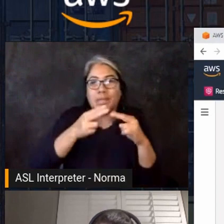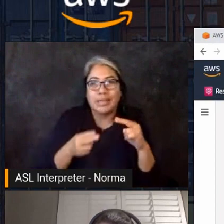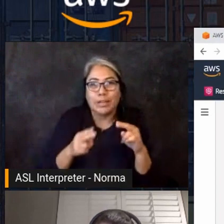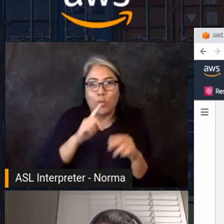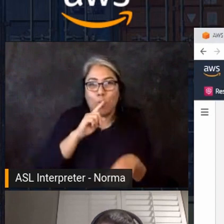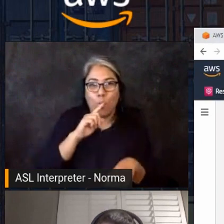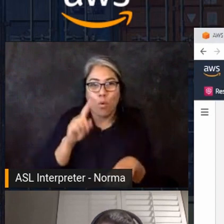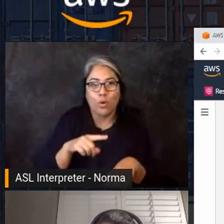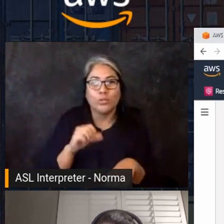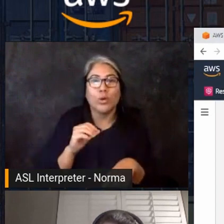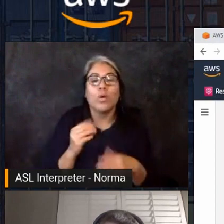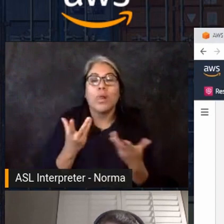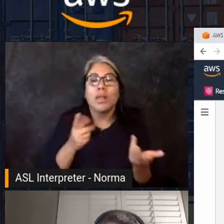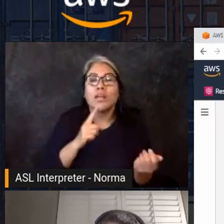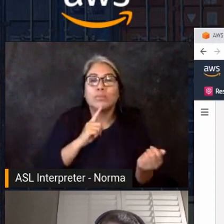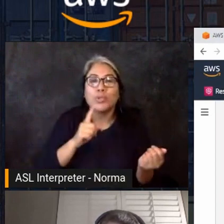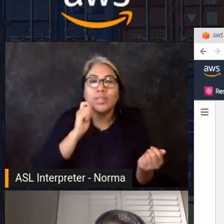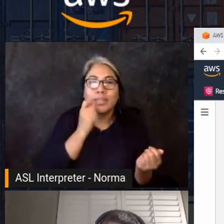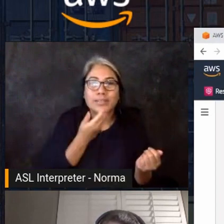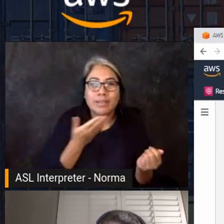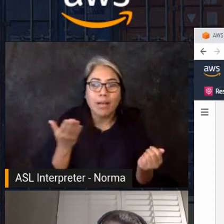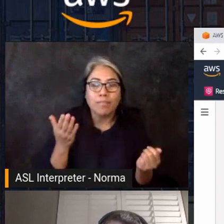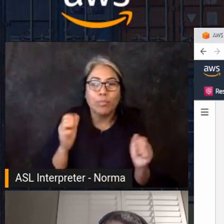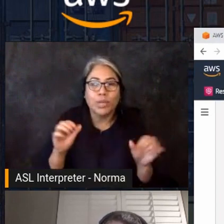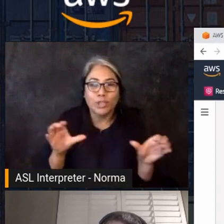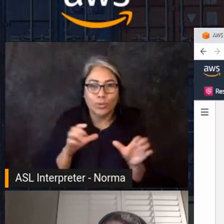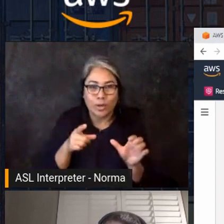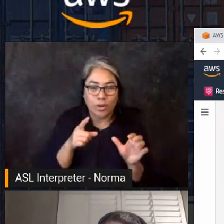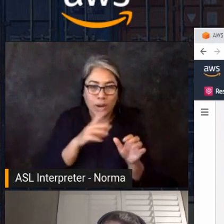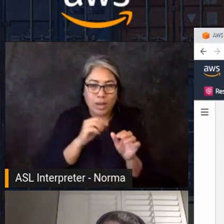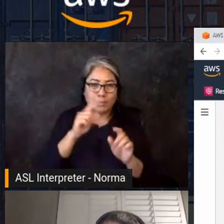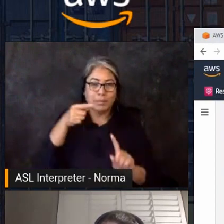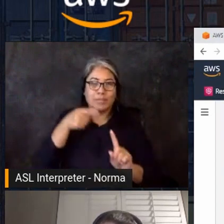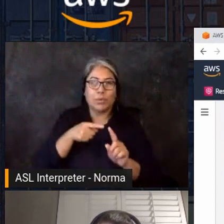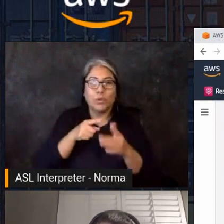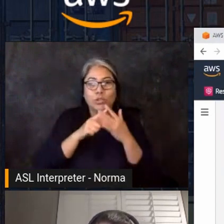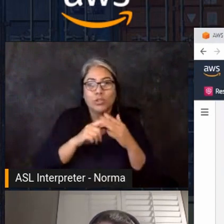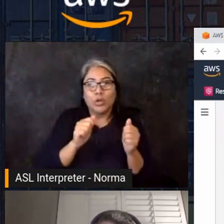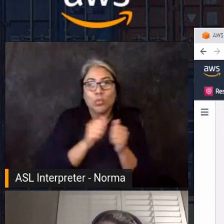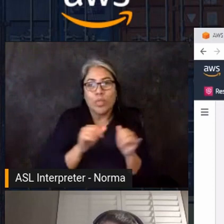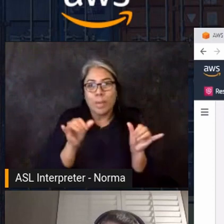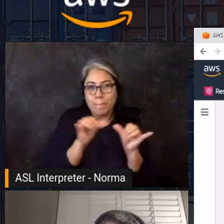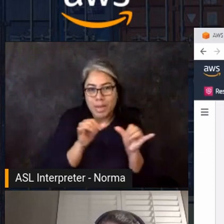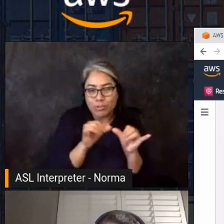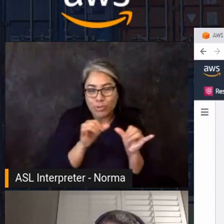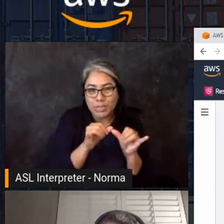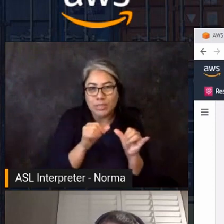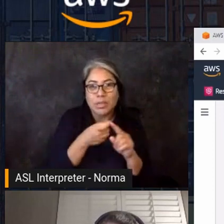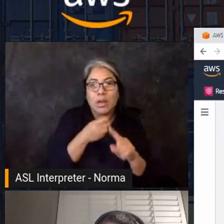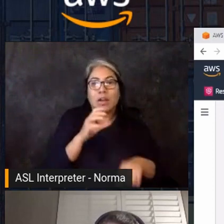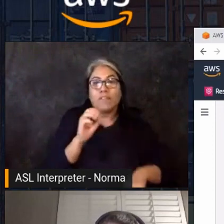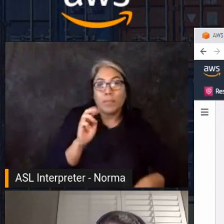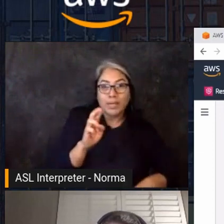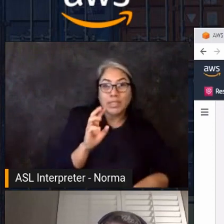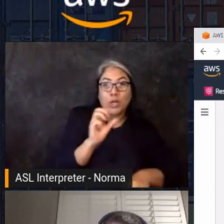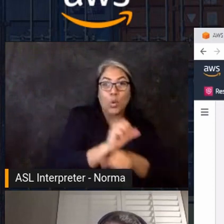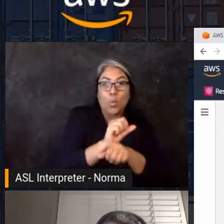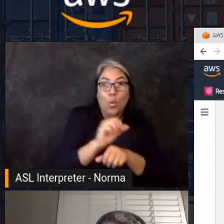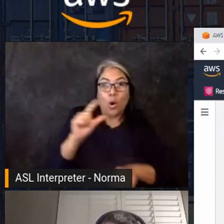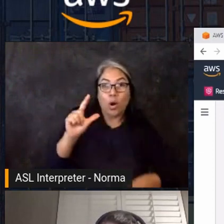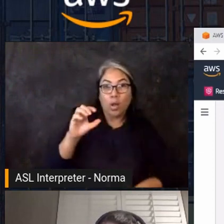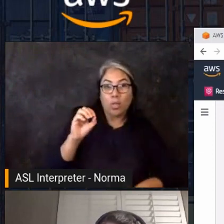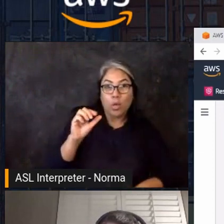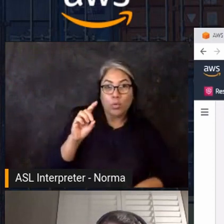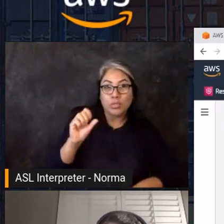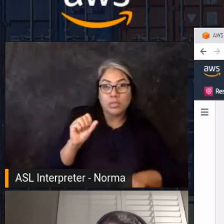So there's some pretty neat stuff we can do there. And specifically when you start looking at metrics we're getting from container workloads that are a little bit